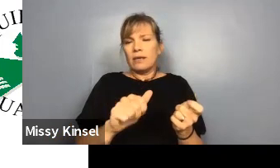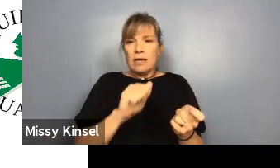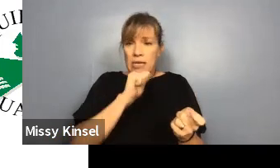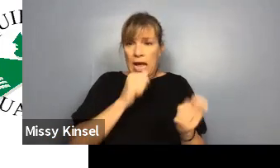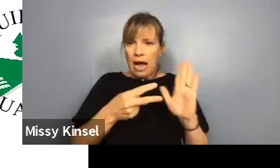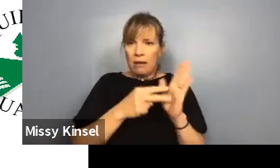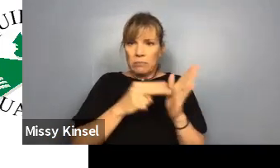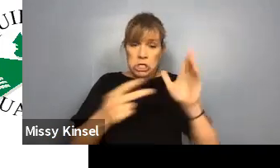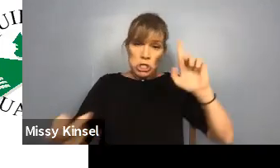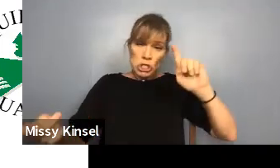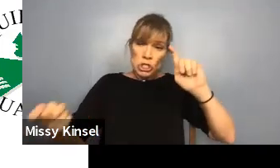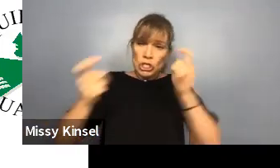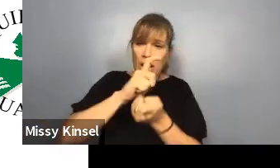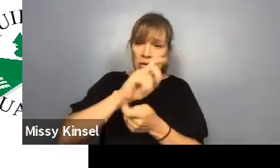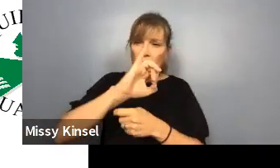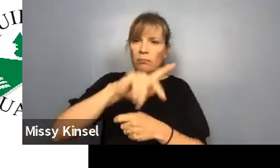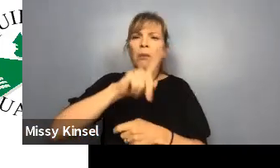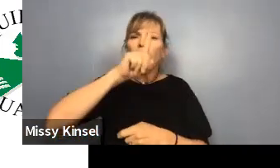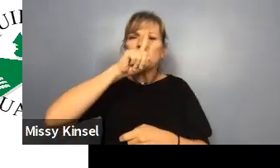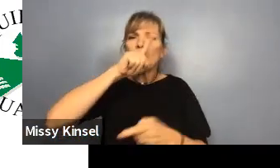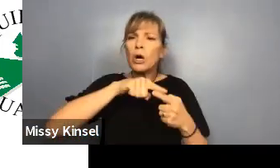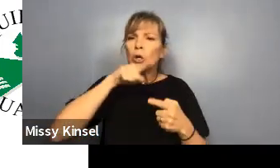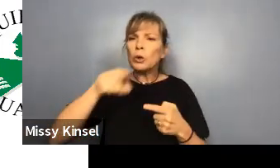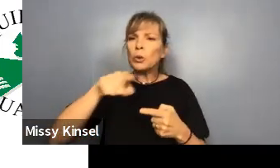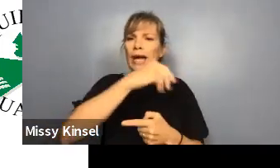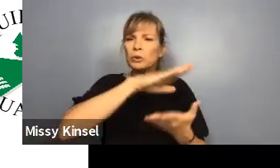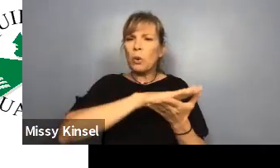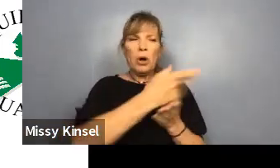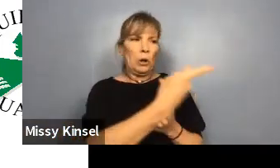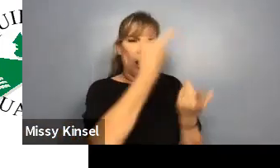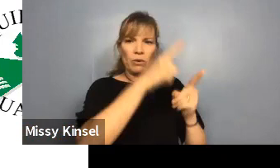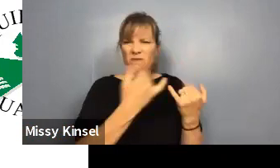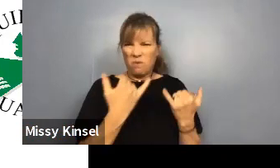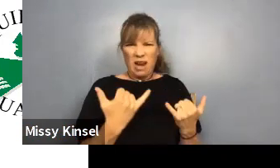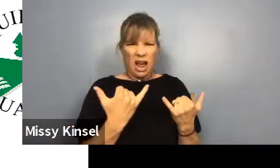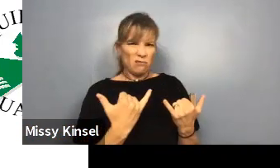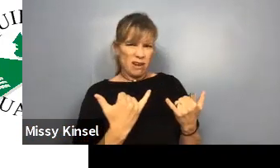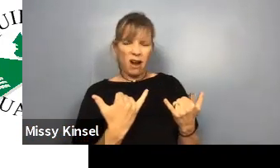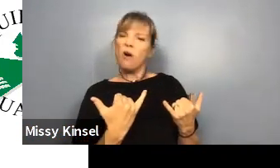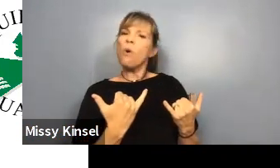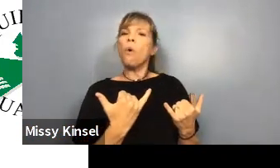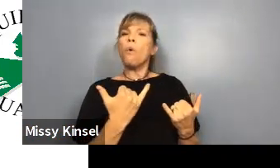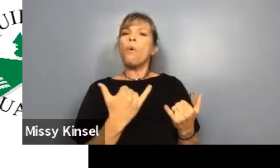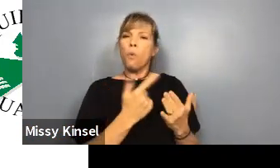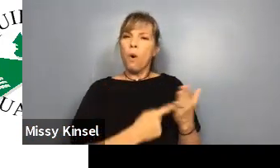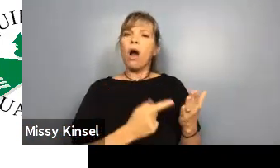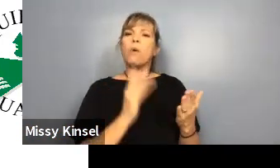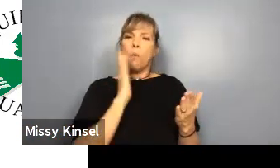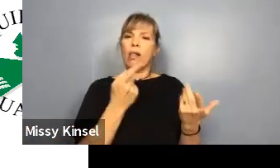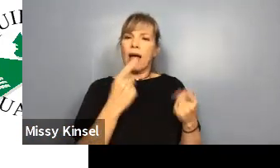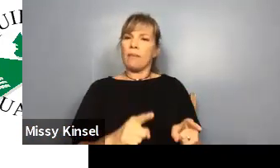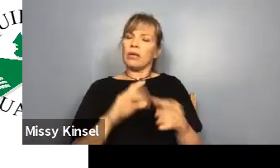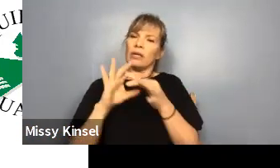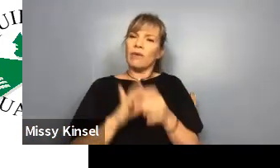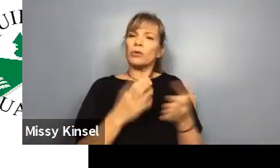have to change the IEP, but you and the school can agree that for now, this is what's going to happen as far as the